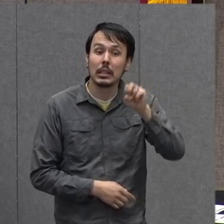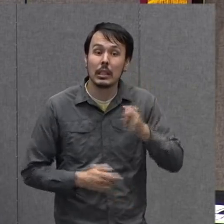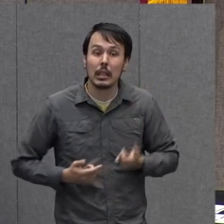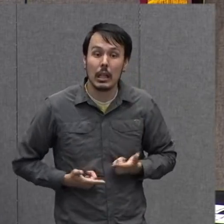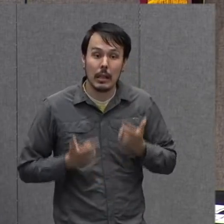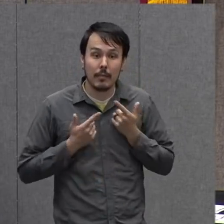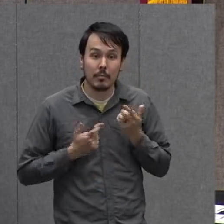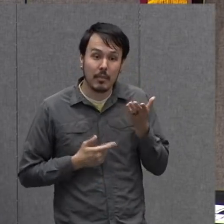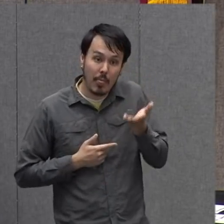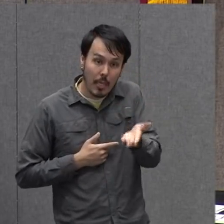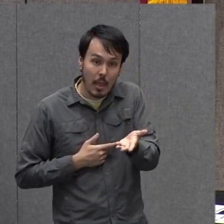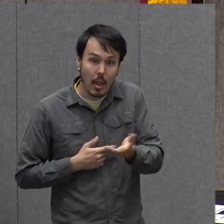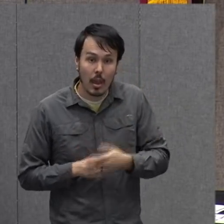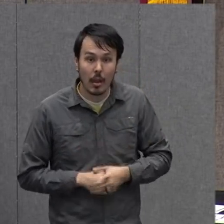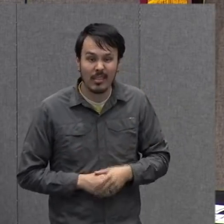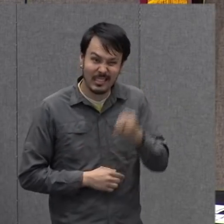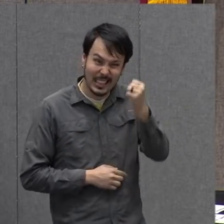clip here.